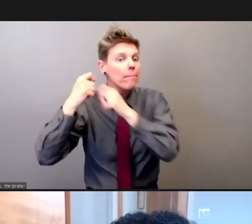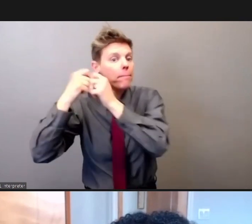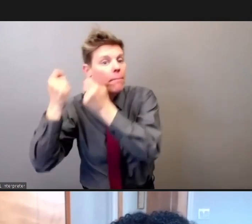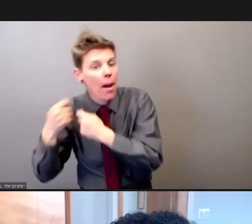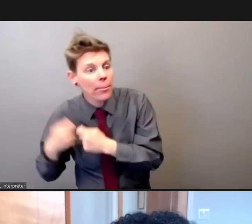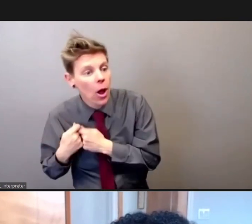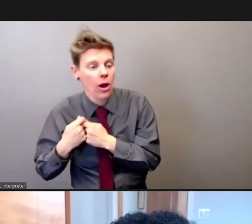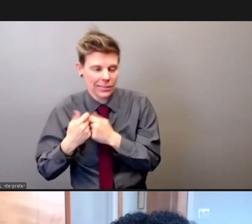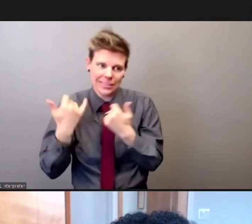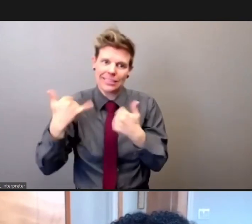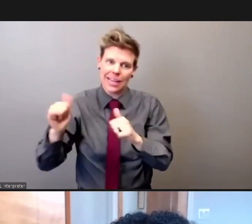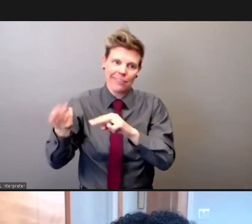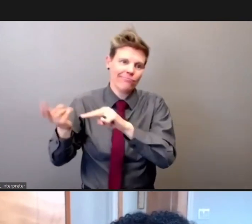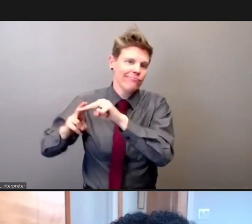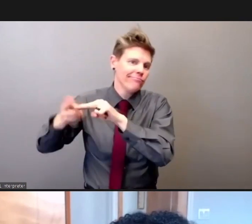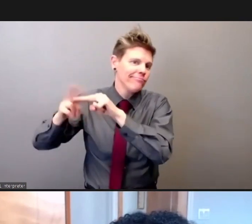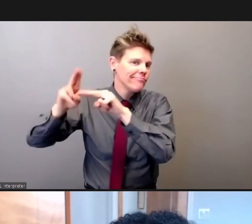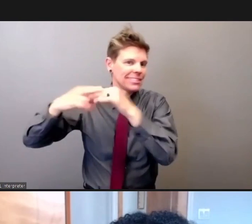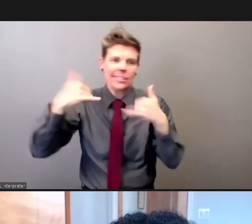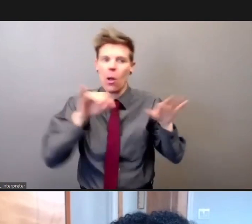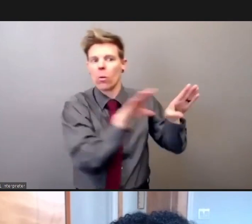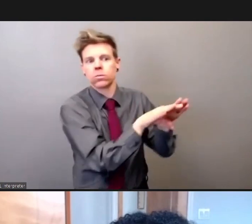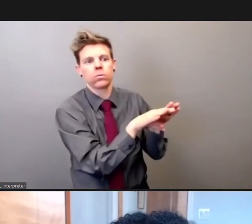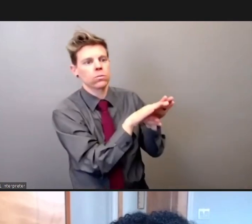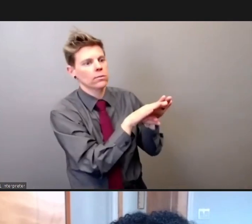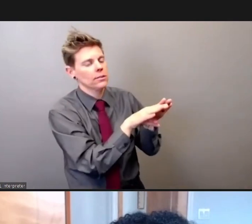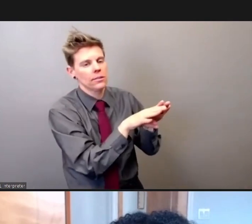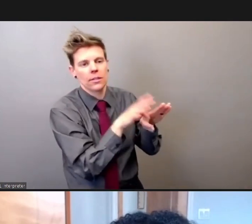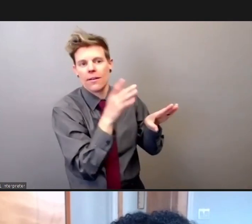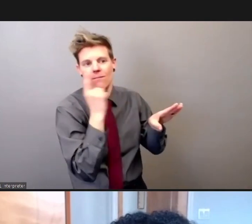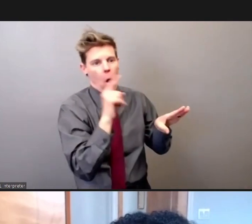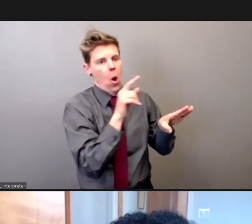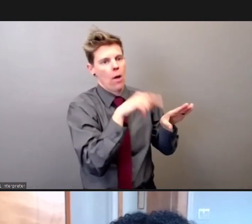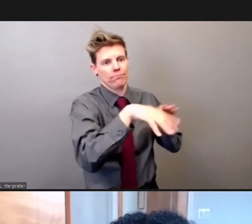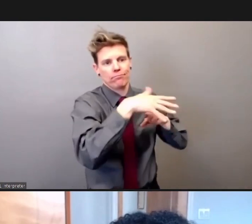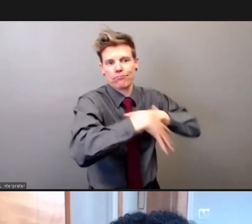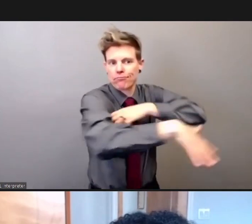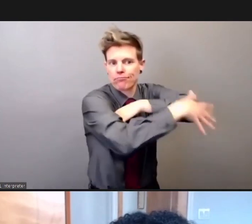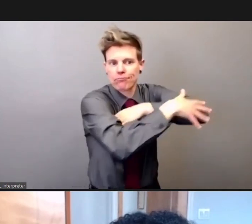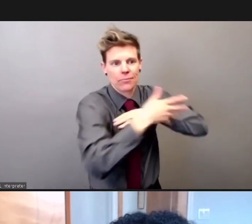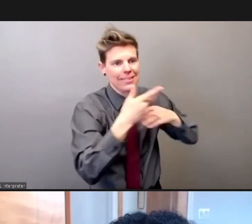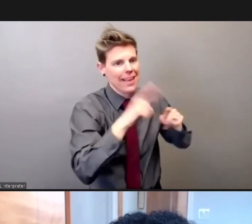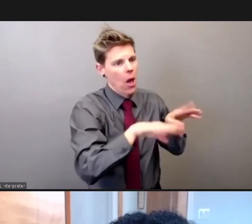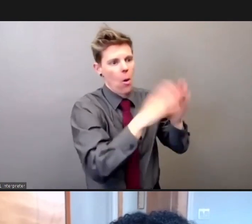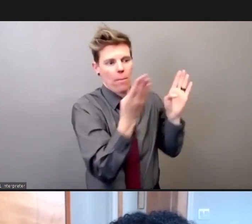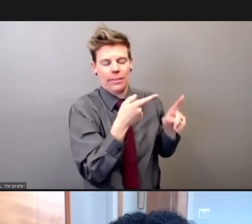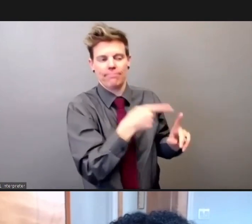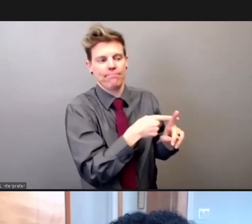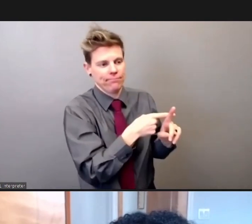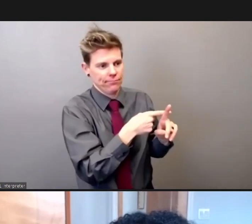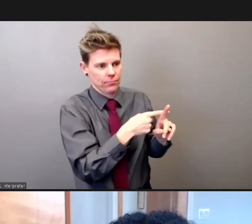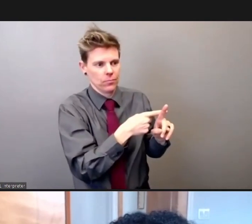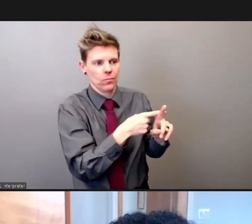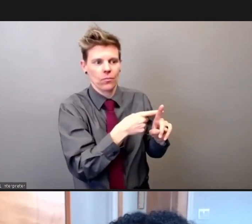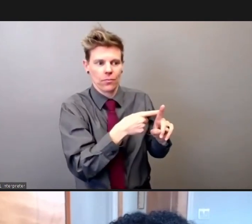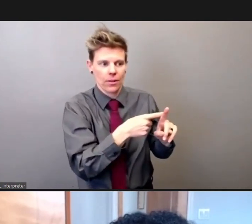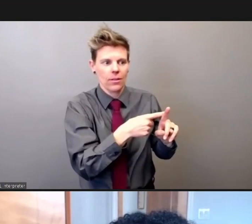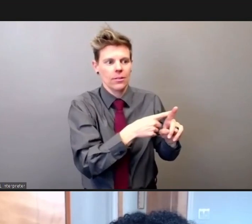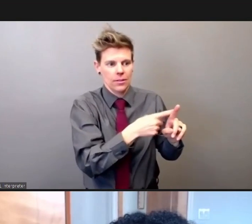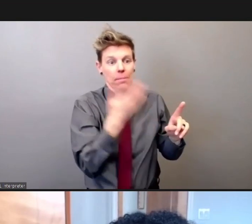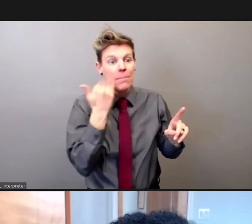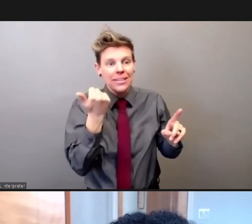don't know, that because it's a government unto itself, the public health orders don't